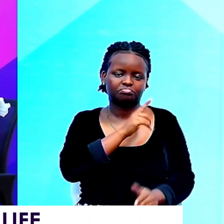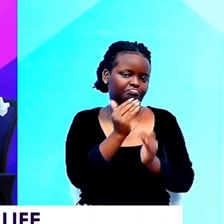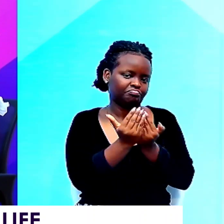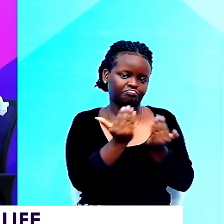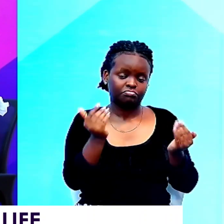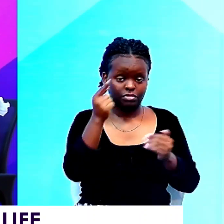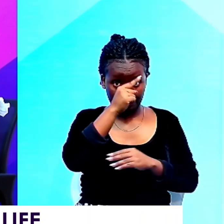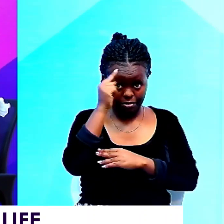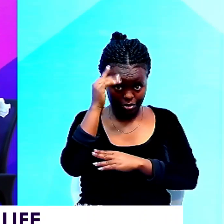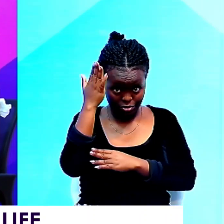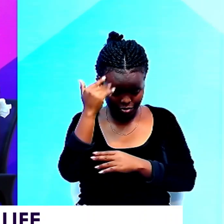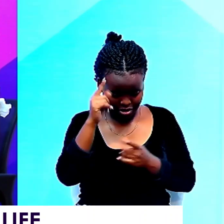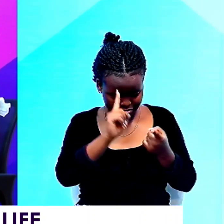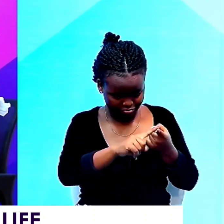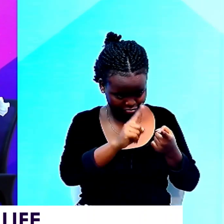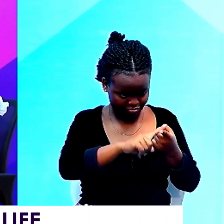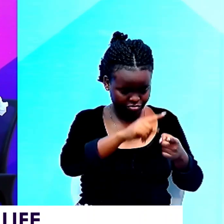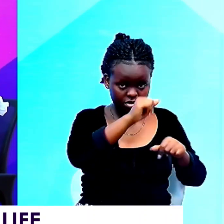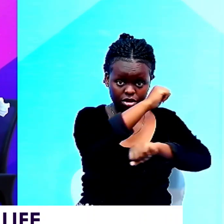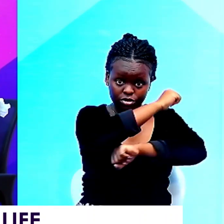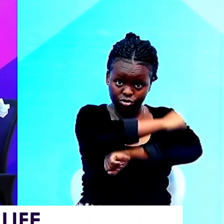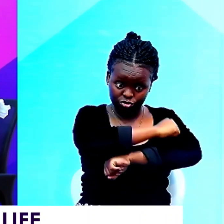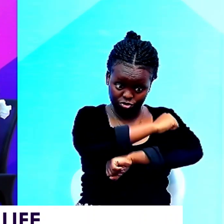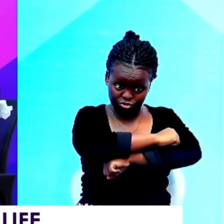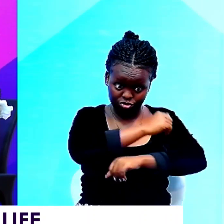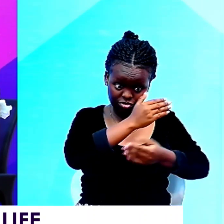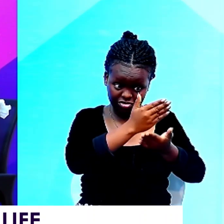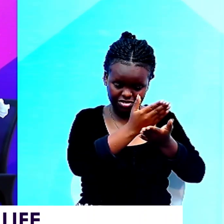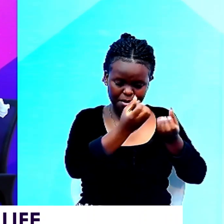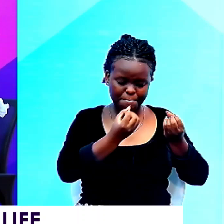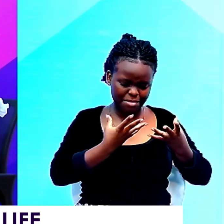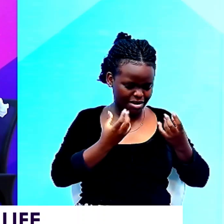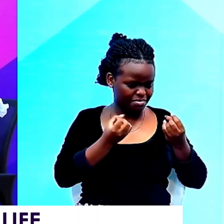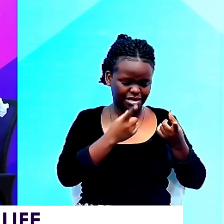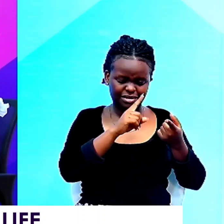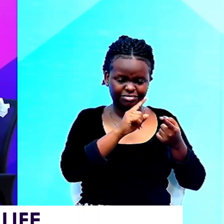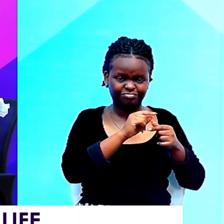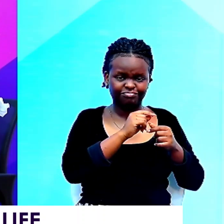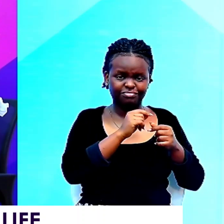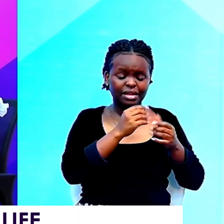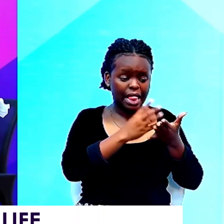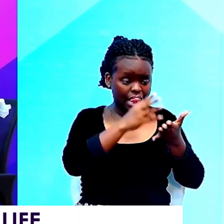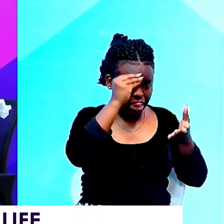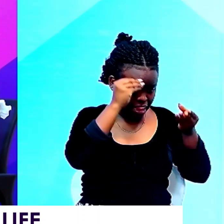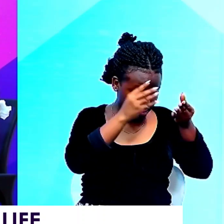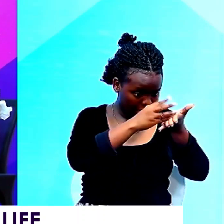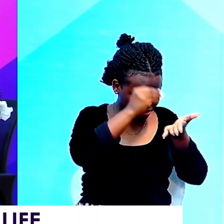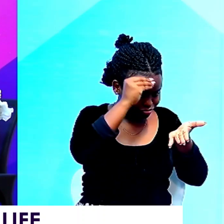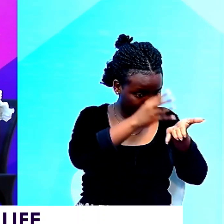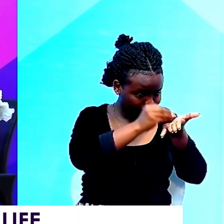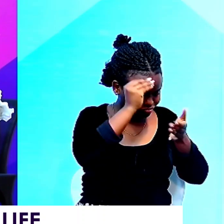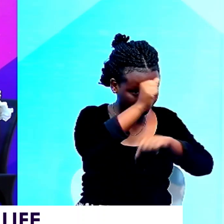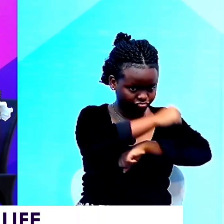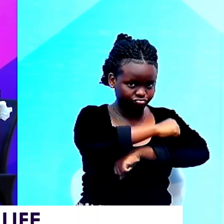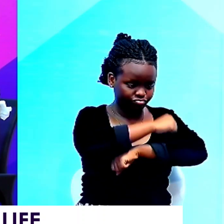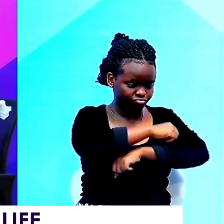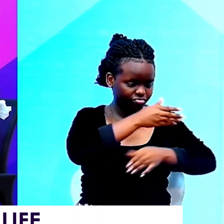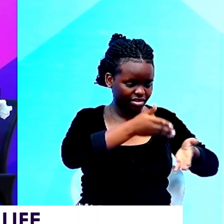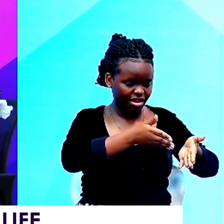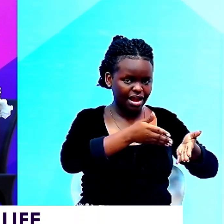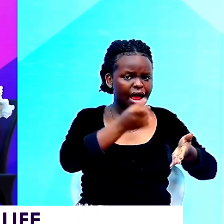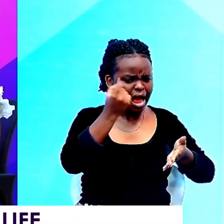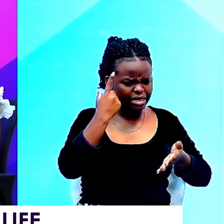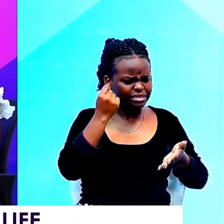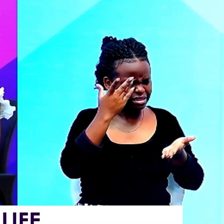of the schools, where I've told you that many of these very many things they learn at school. You've We told also me have, they even understand their